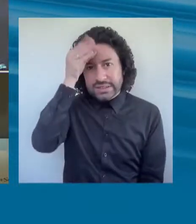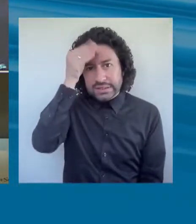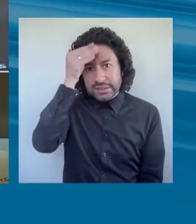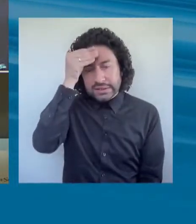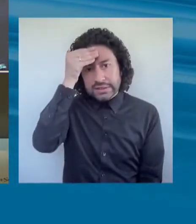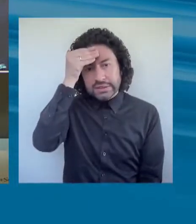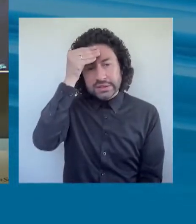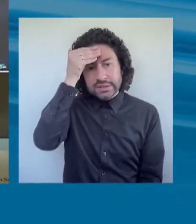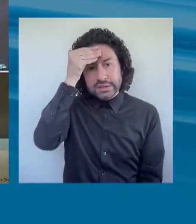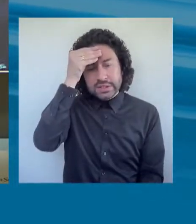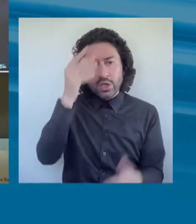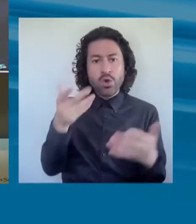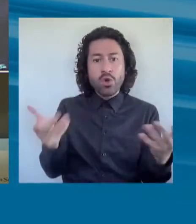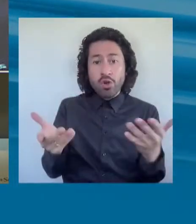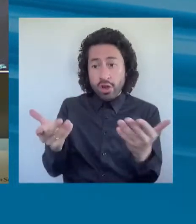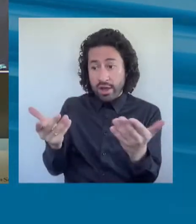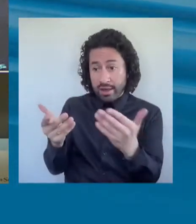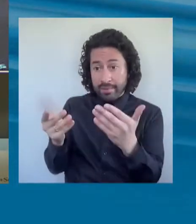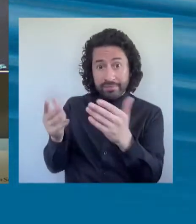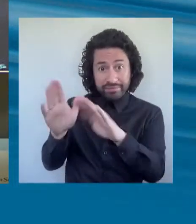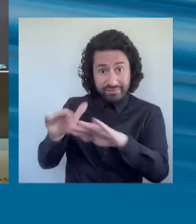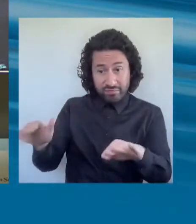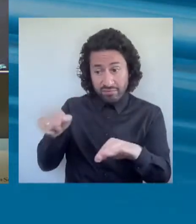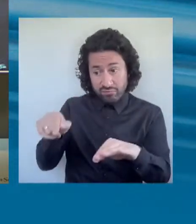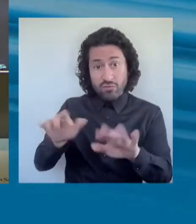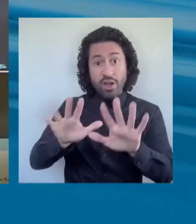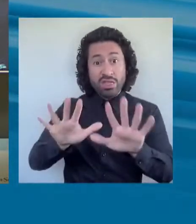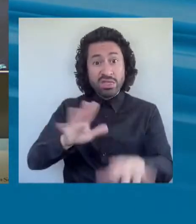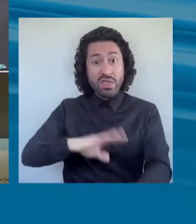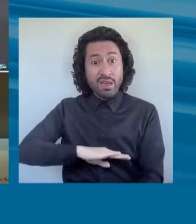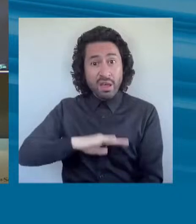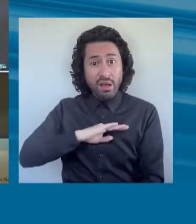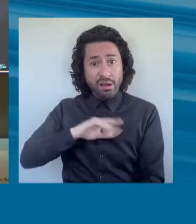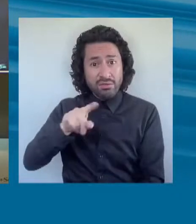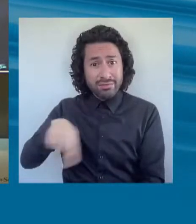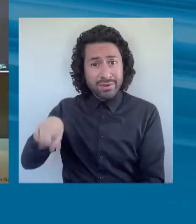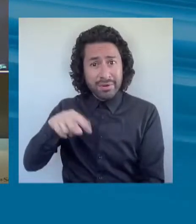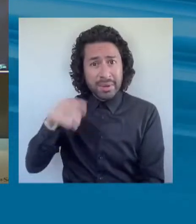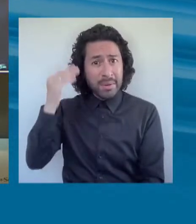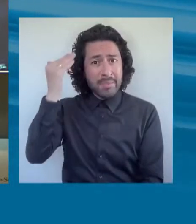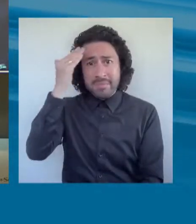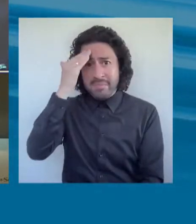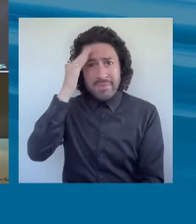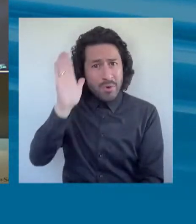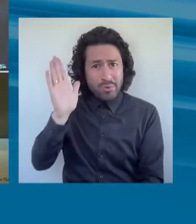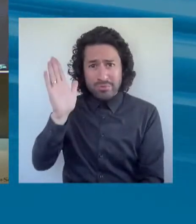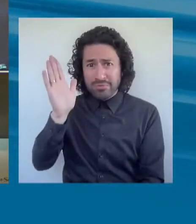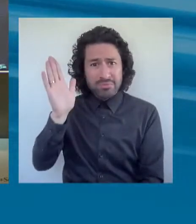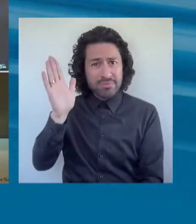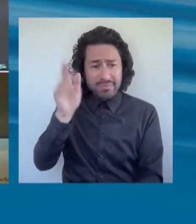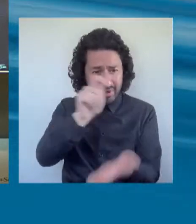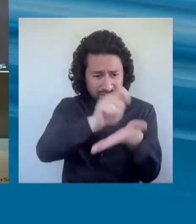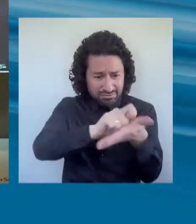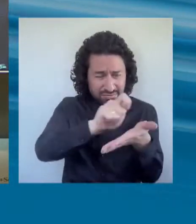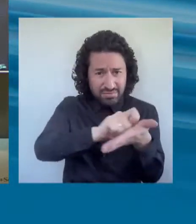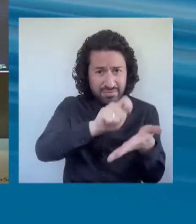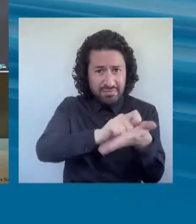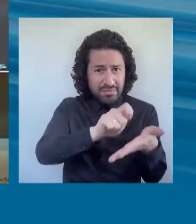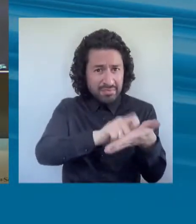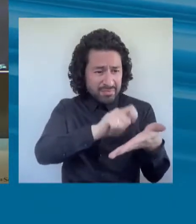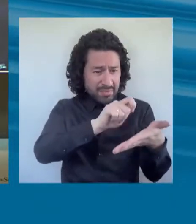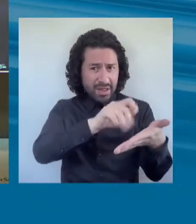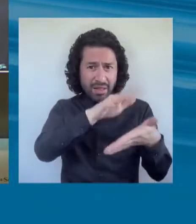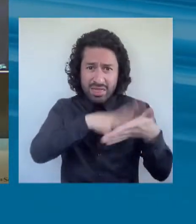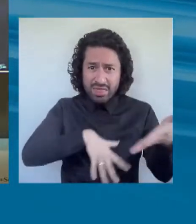front pages of the different media. Students that at the age of 10 don't know how to